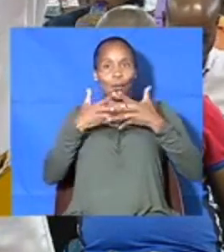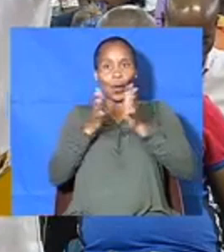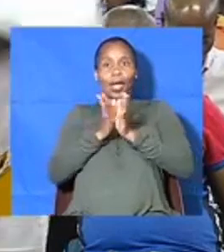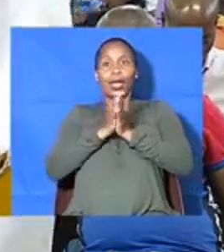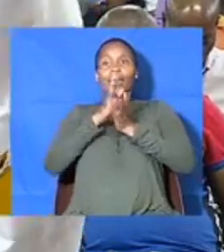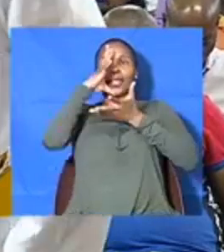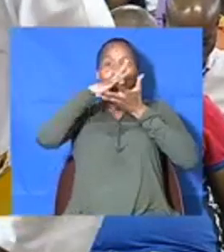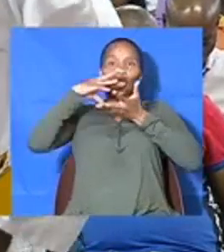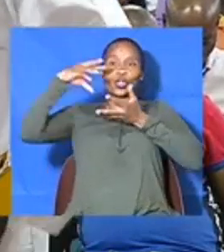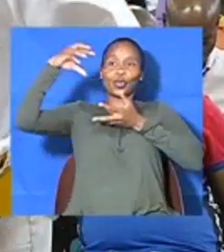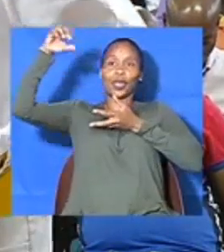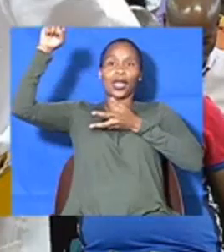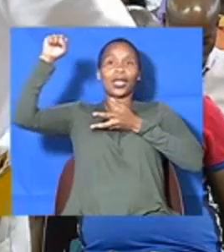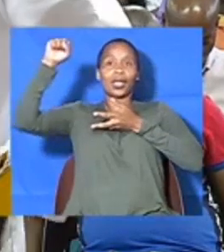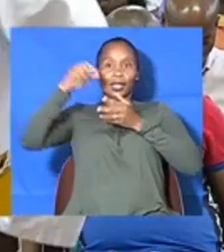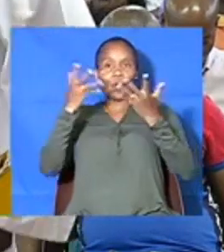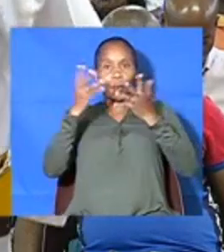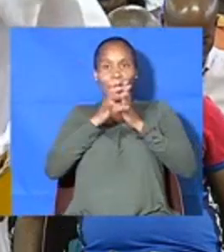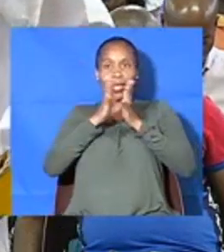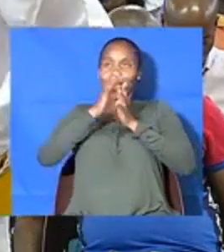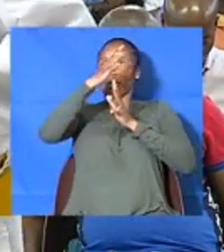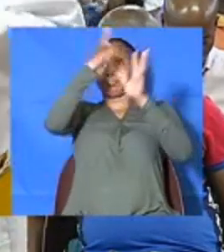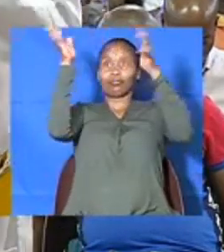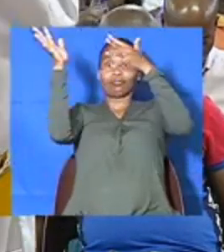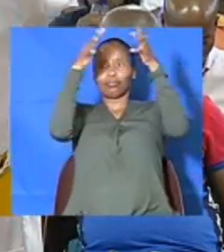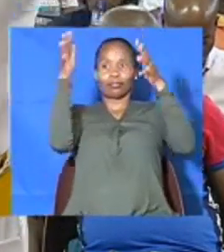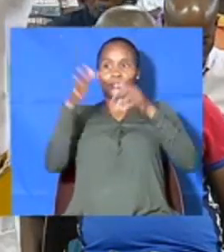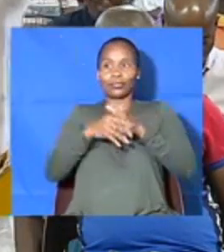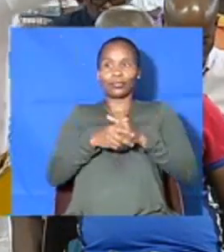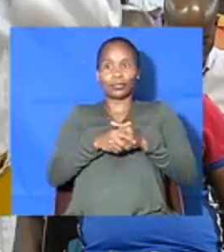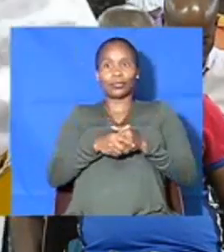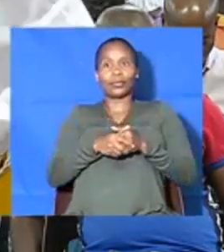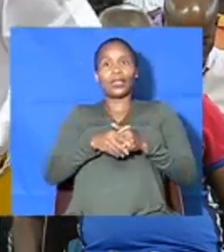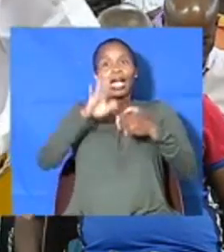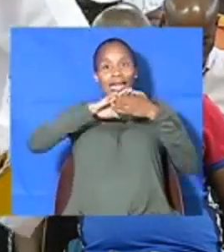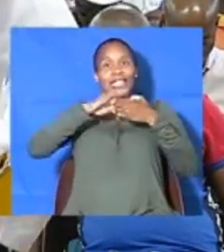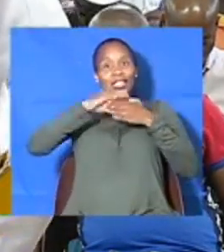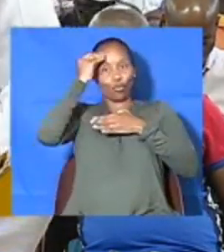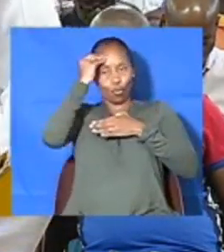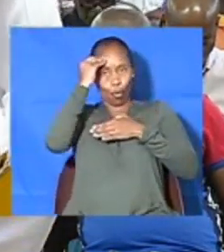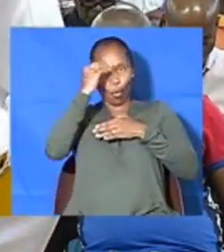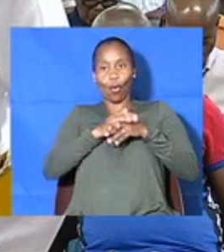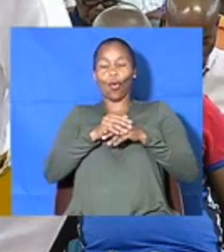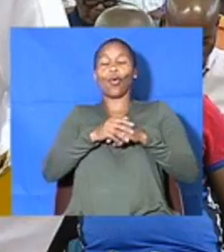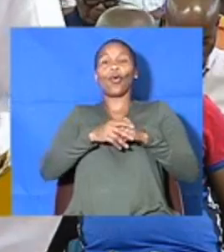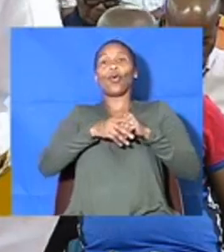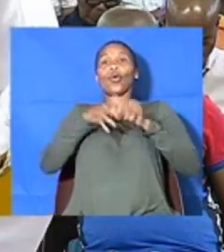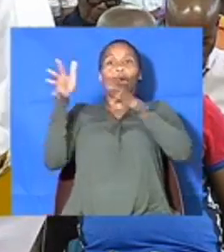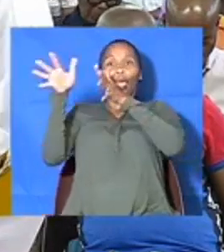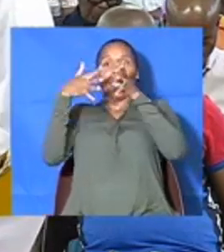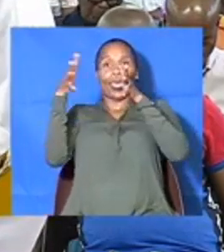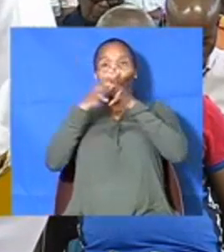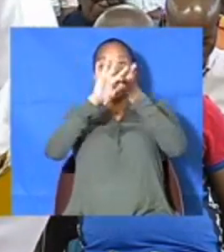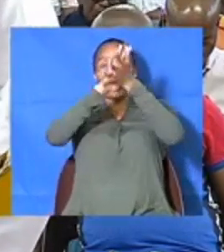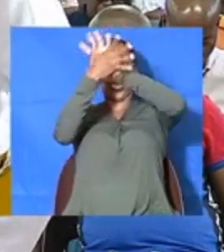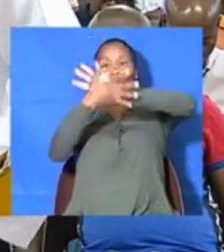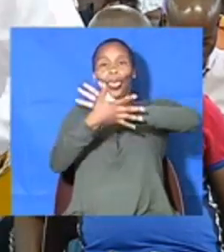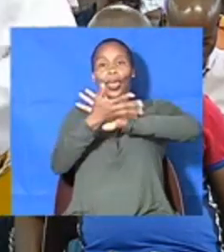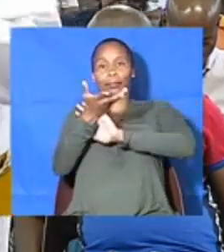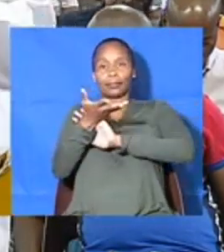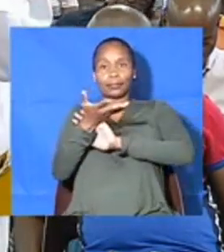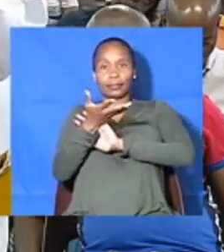go feta ba ba bitswang ke di specialist mo Limpopo ba tsamaya ba re ba nyaka green